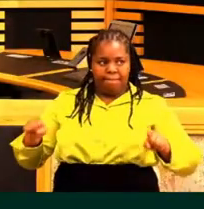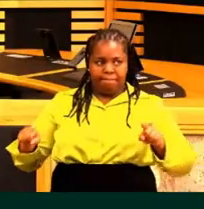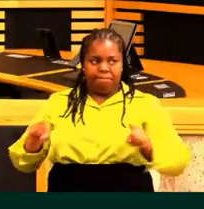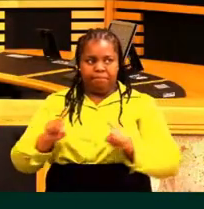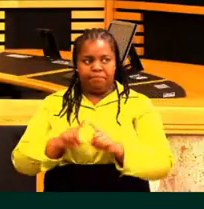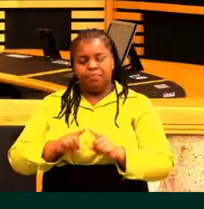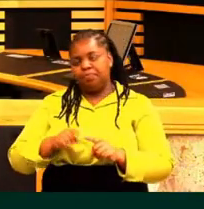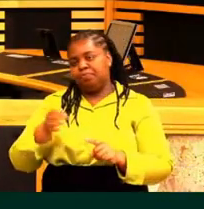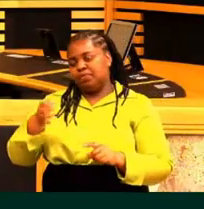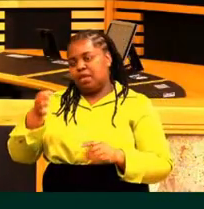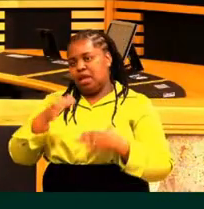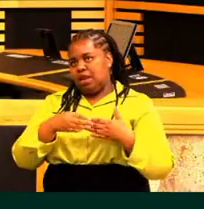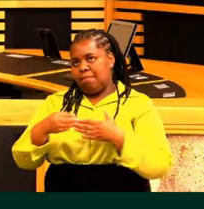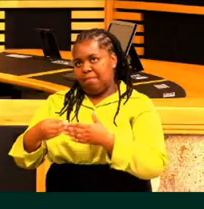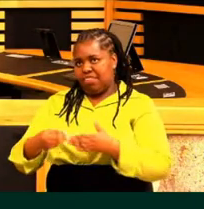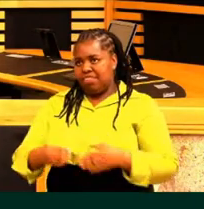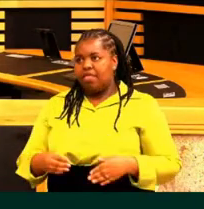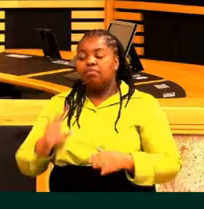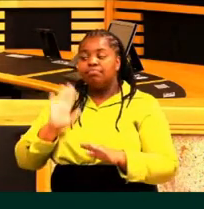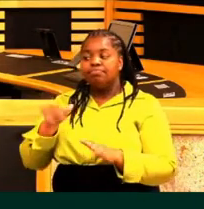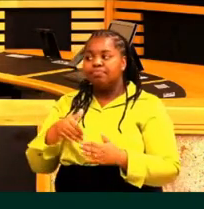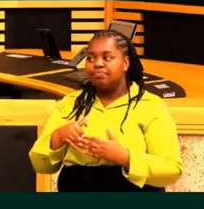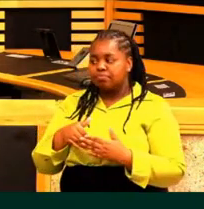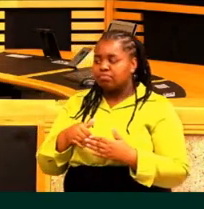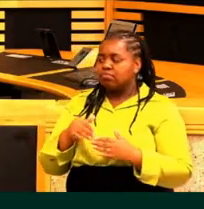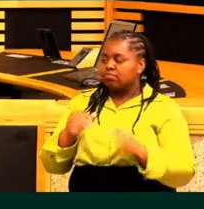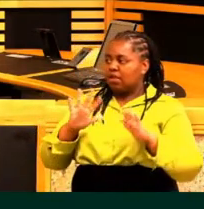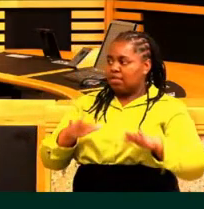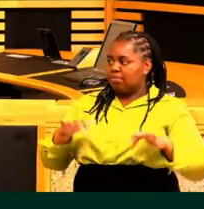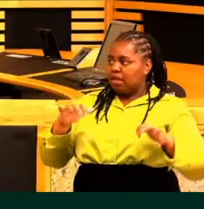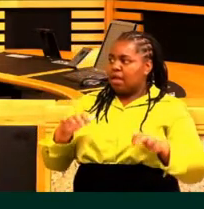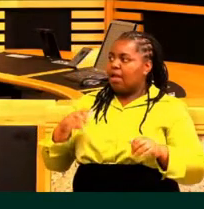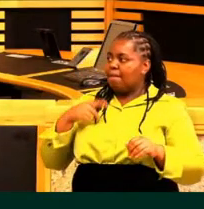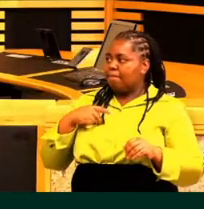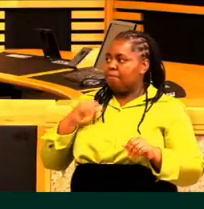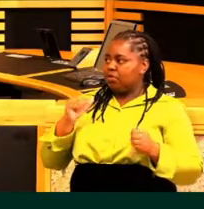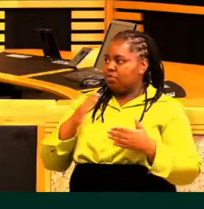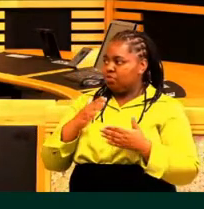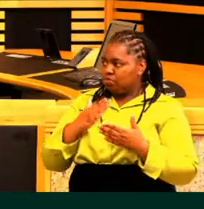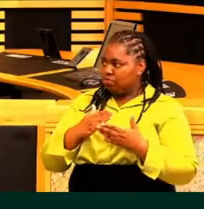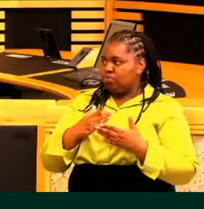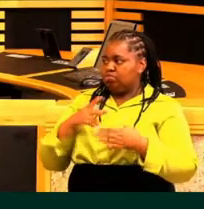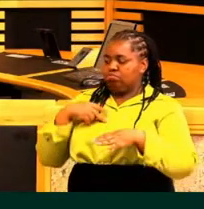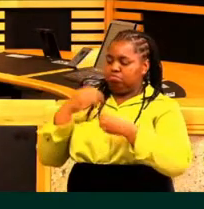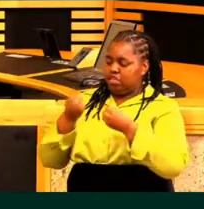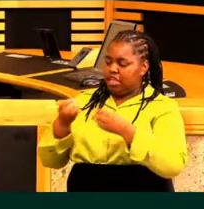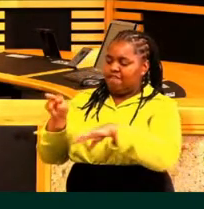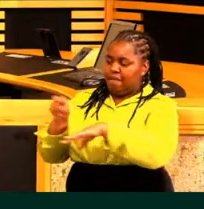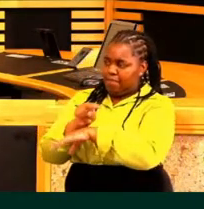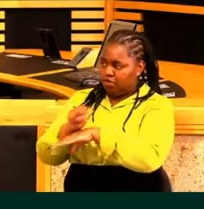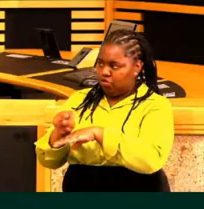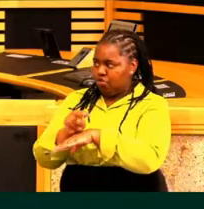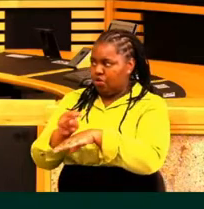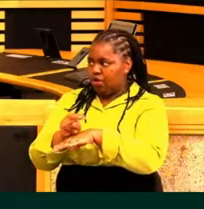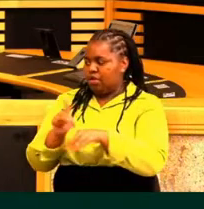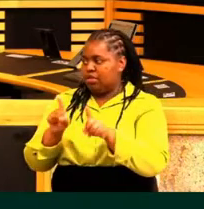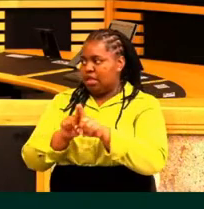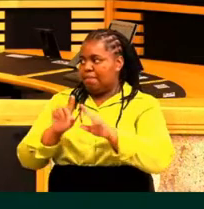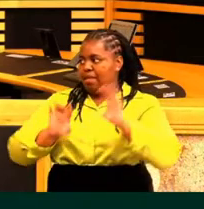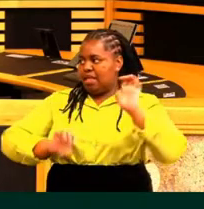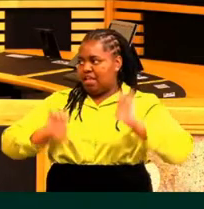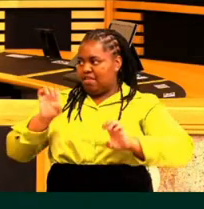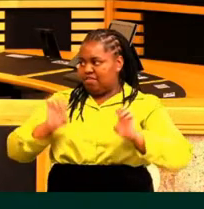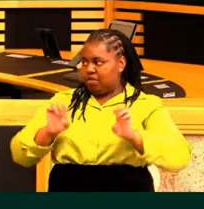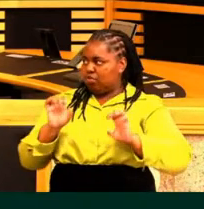career paths moreover members of the house we have to implement robust mentoring and evaluation